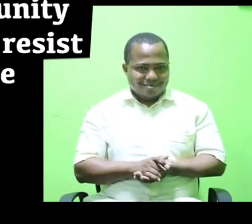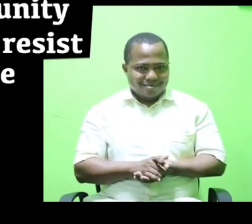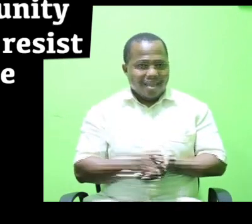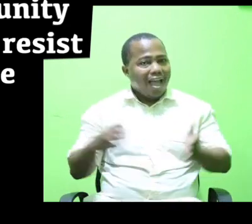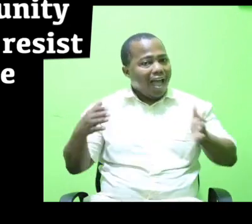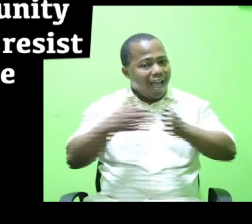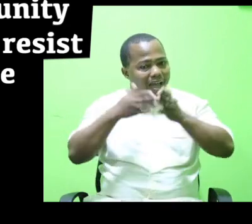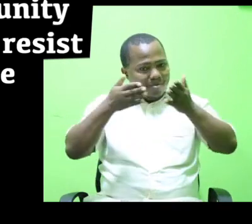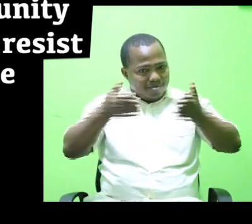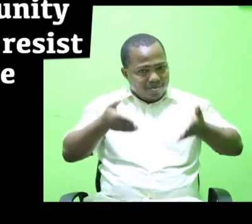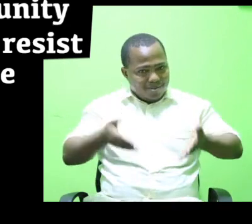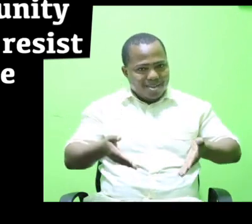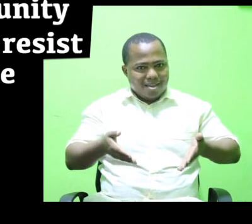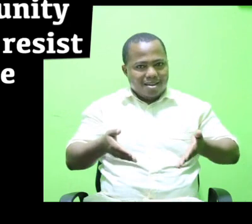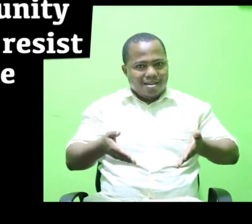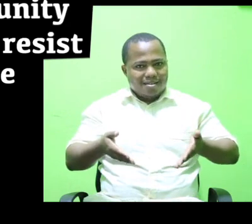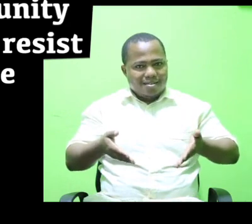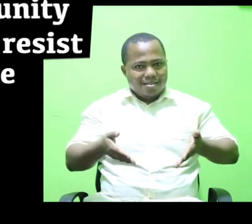Up to here,